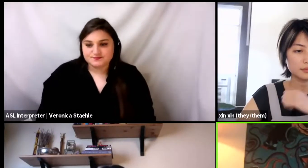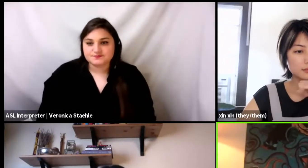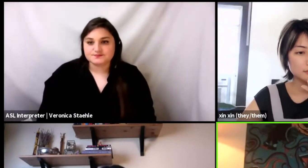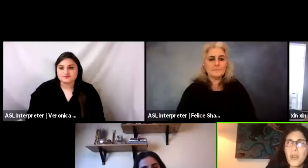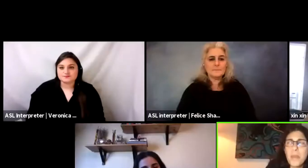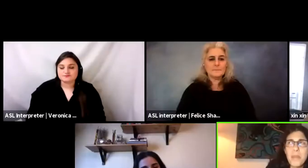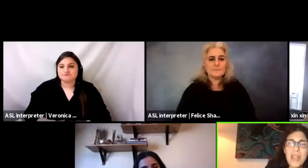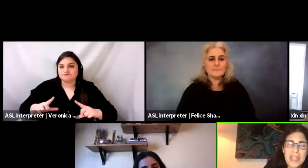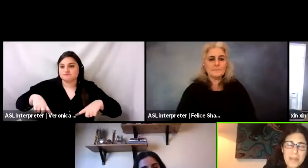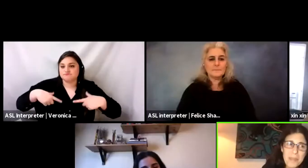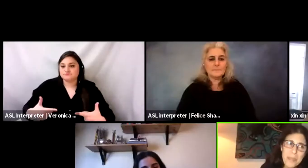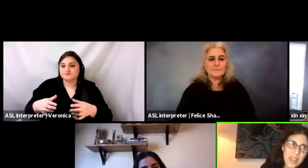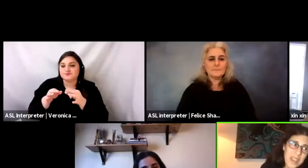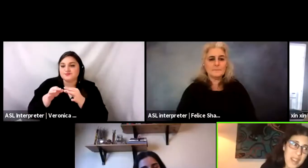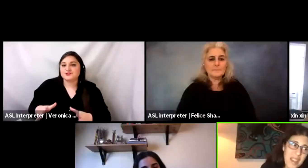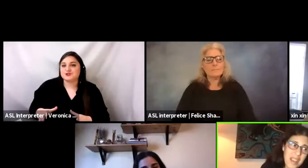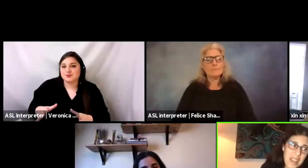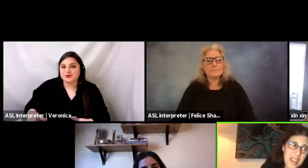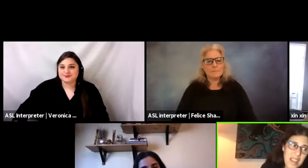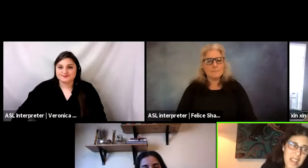You brought up urban planning.